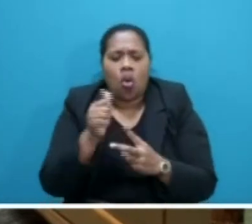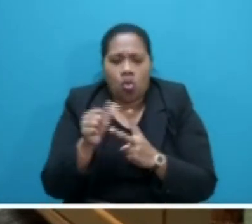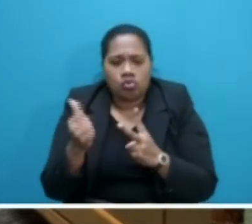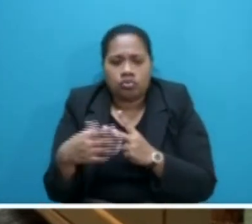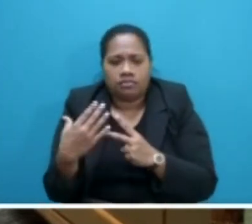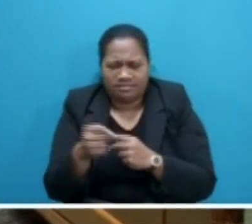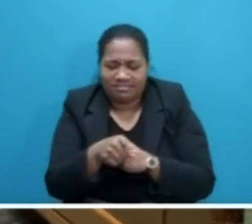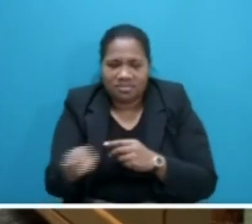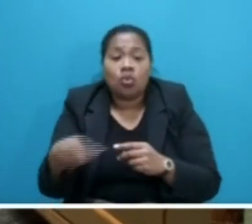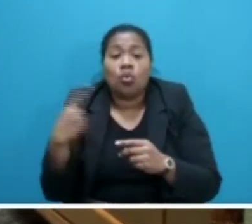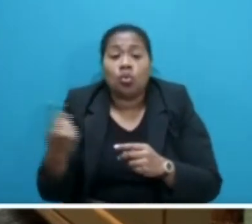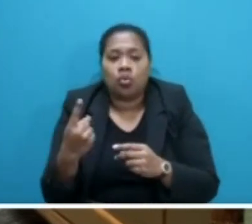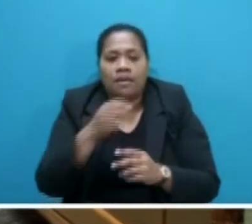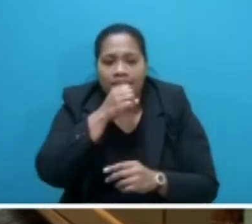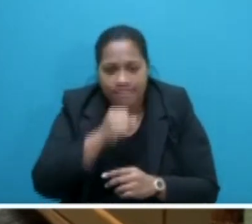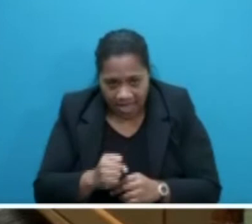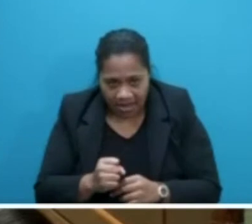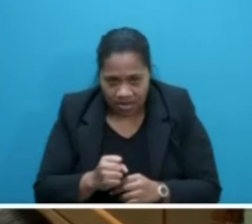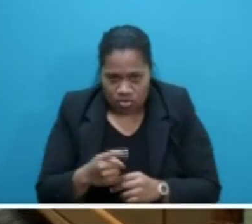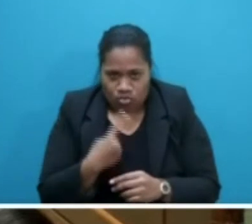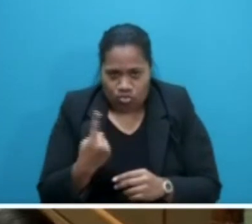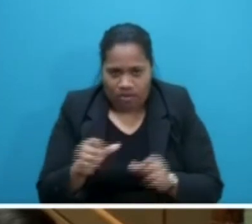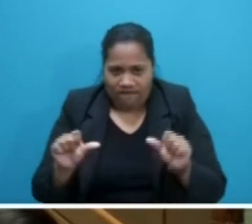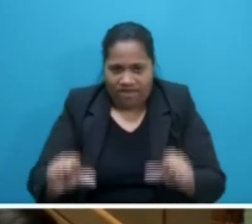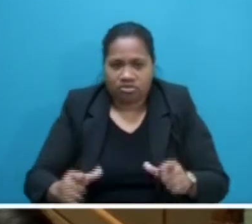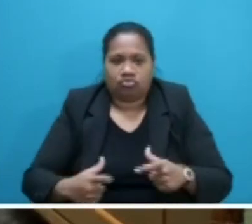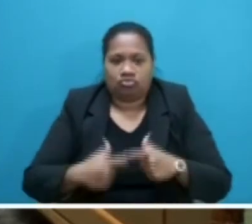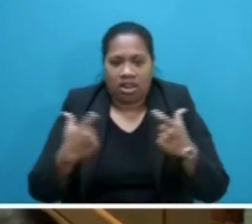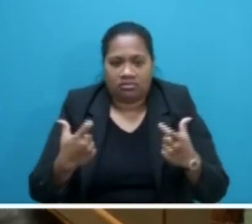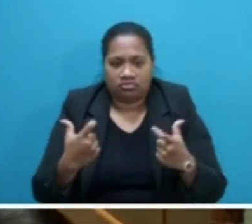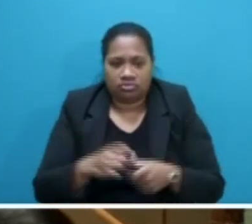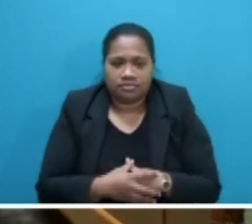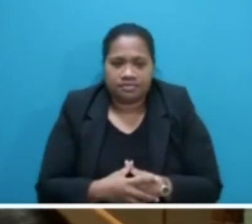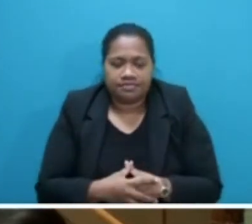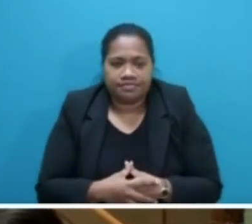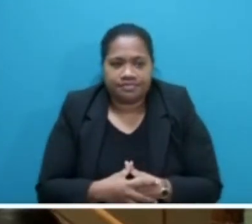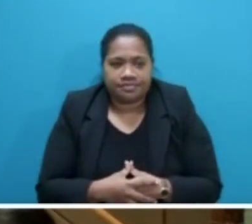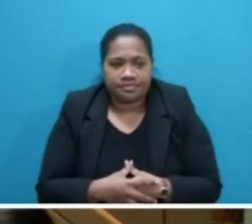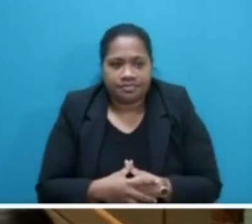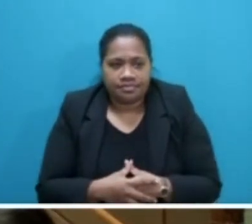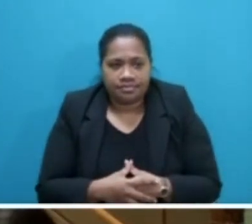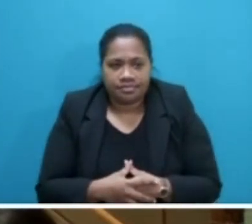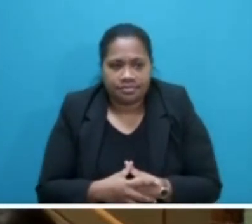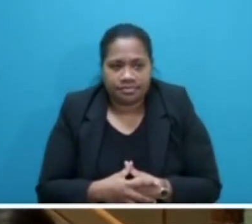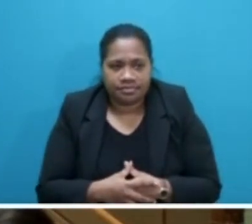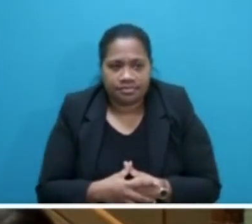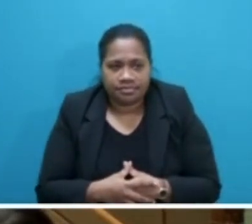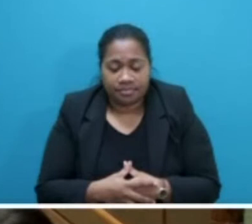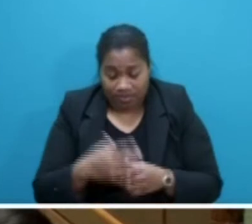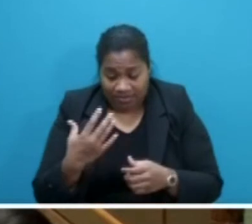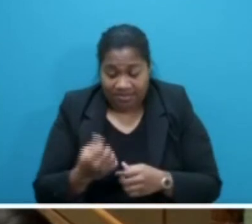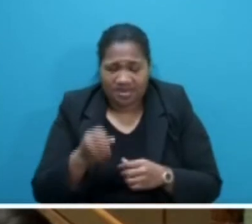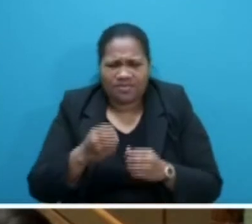man who fails to challenge patriarchal systems and uproot mentalities of male entitlement and